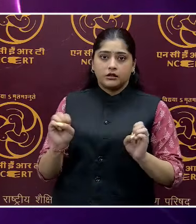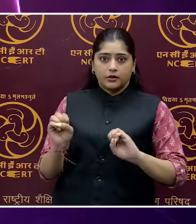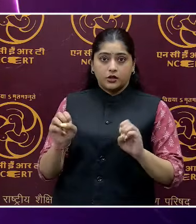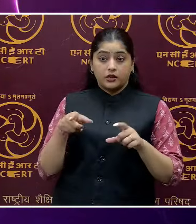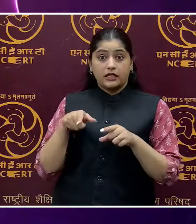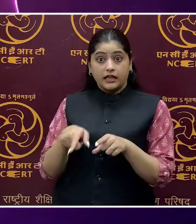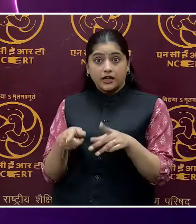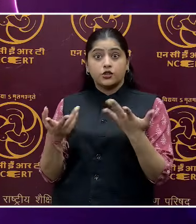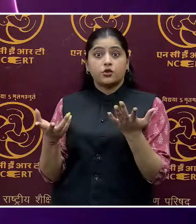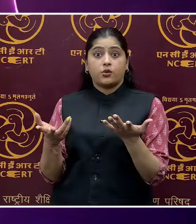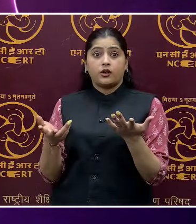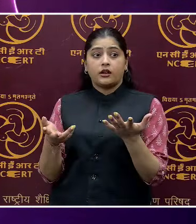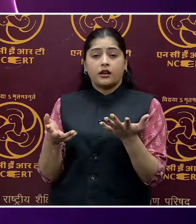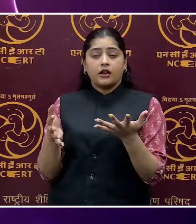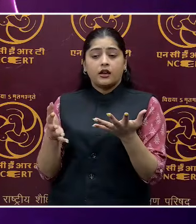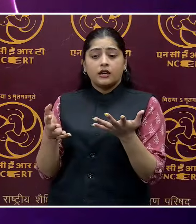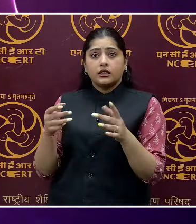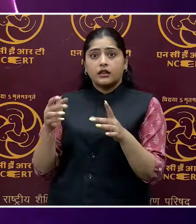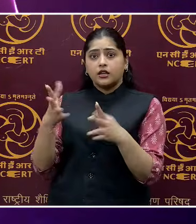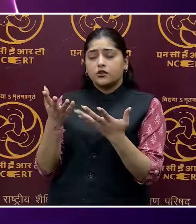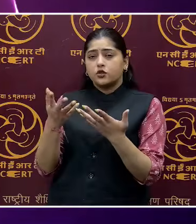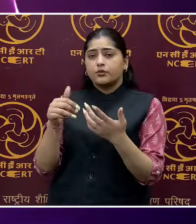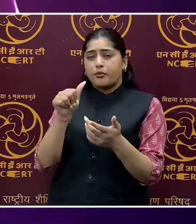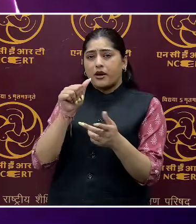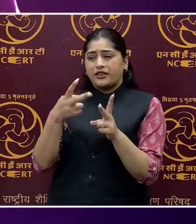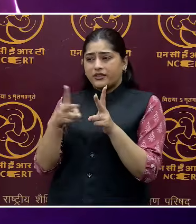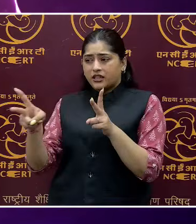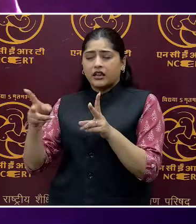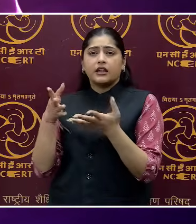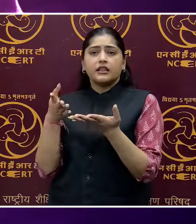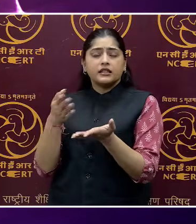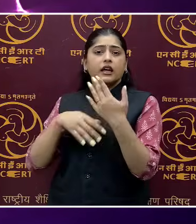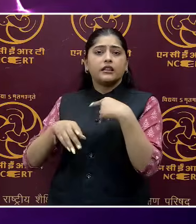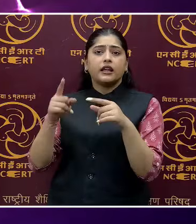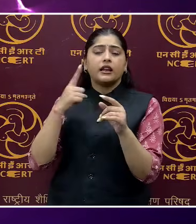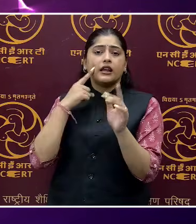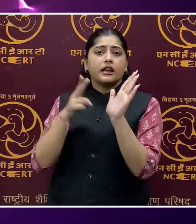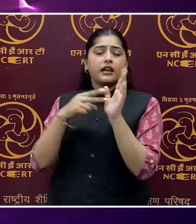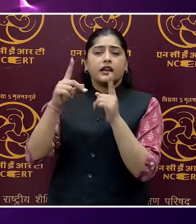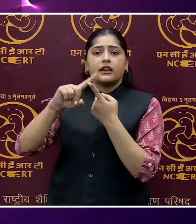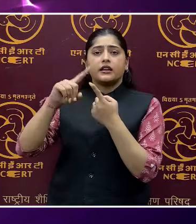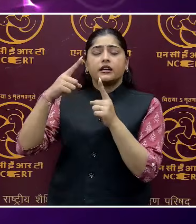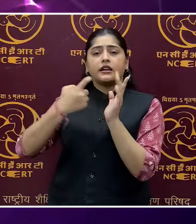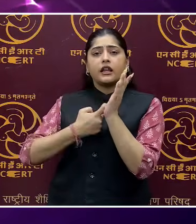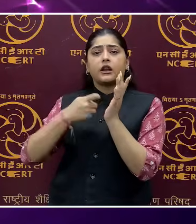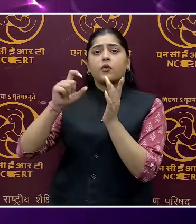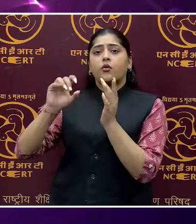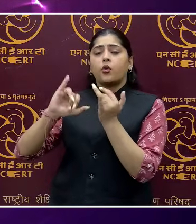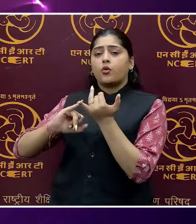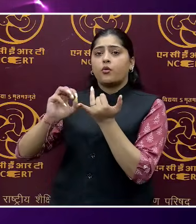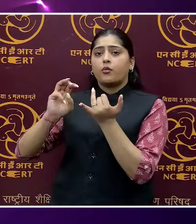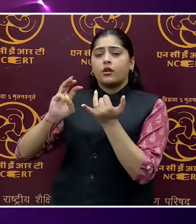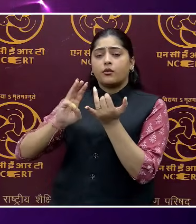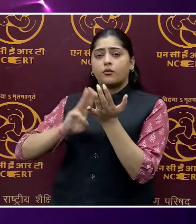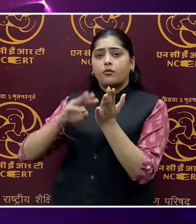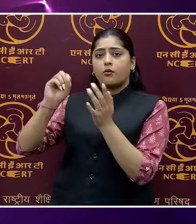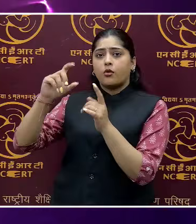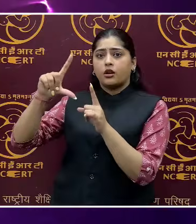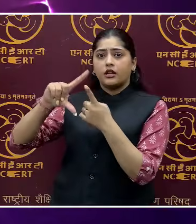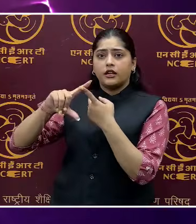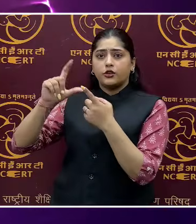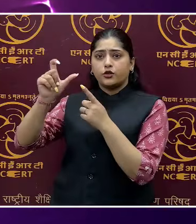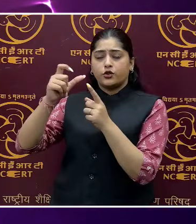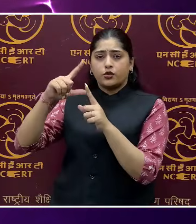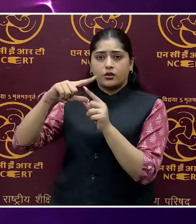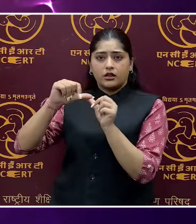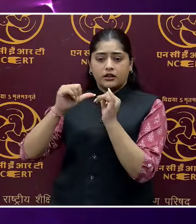particles is much larger than the intermolecular space between liquid particles, hence gases are more compressible. This